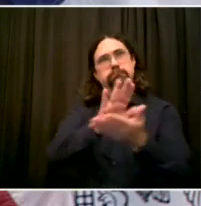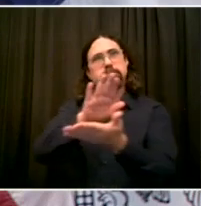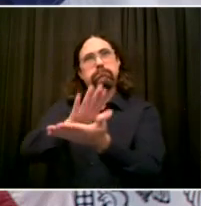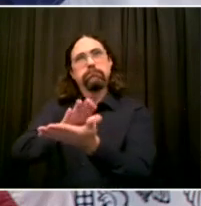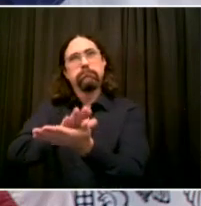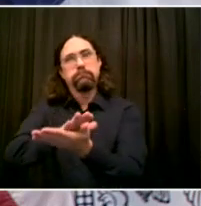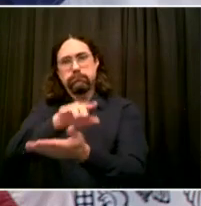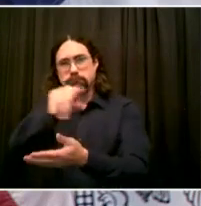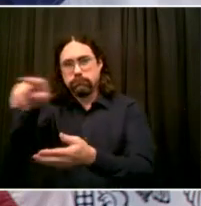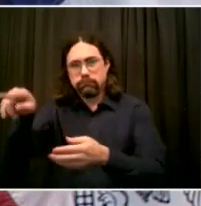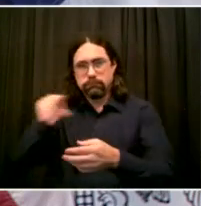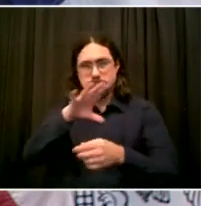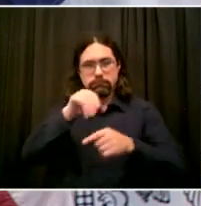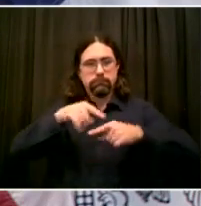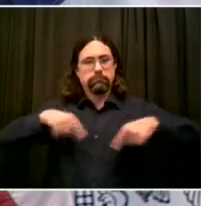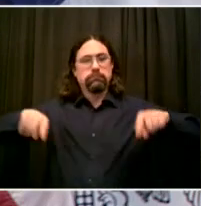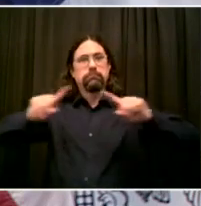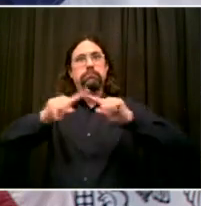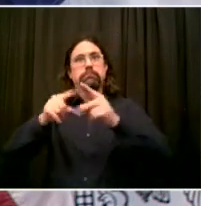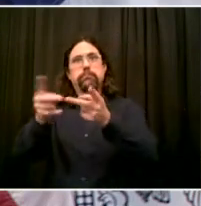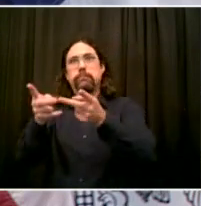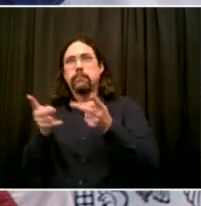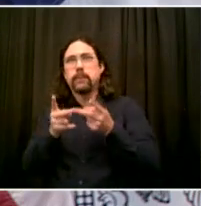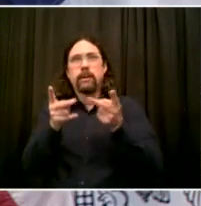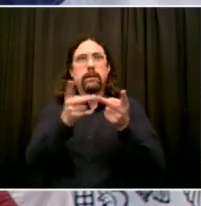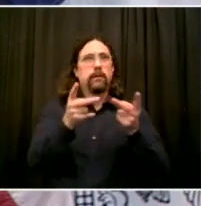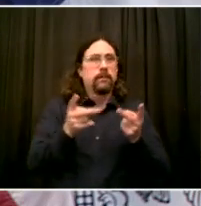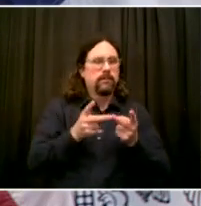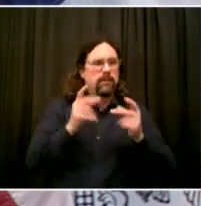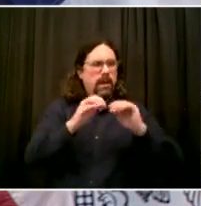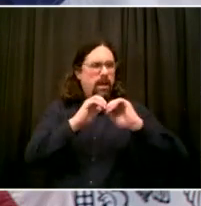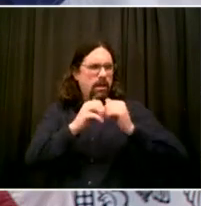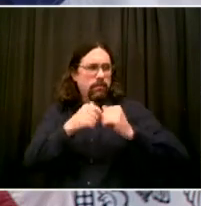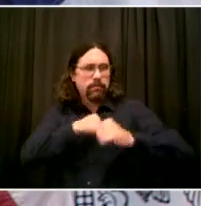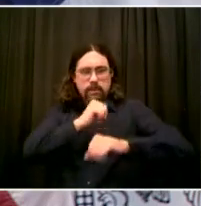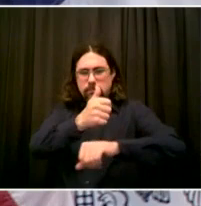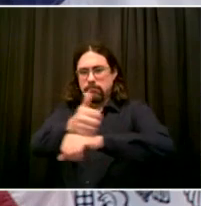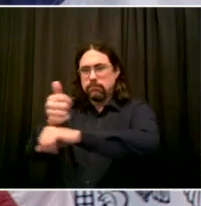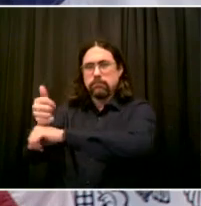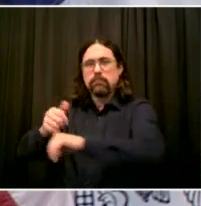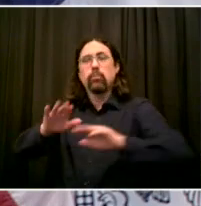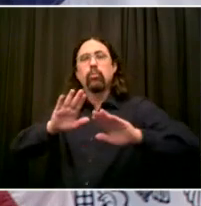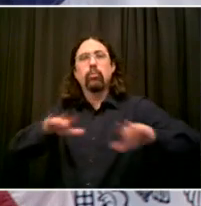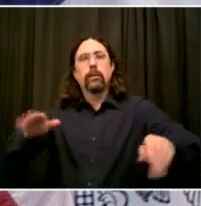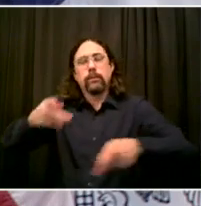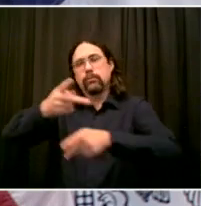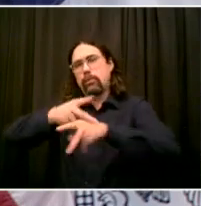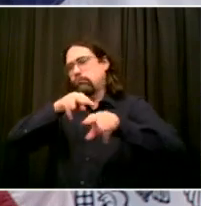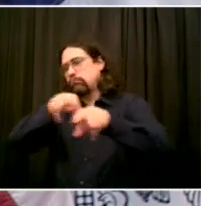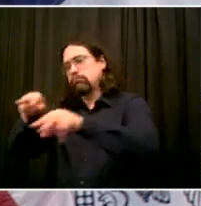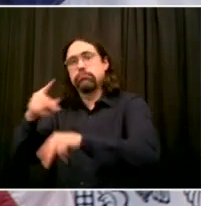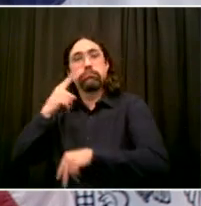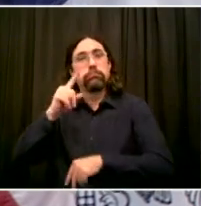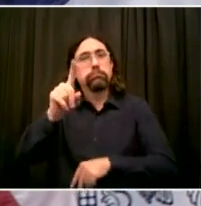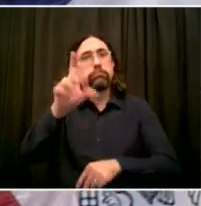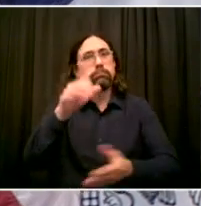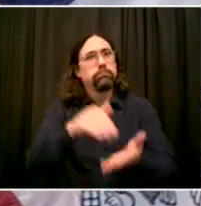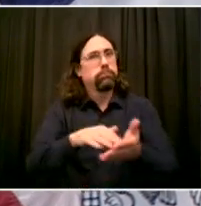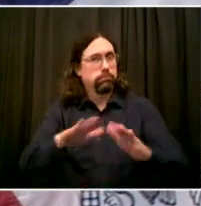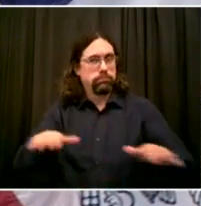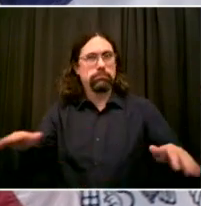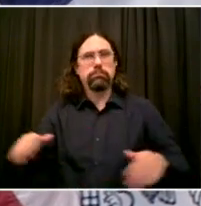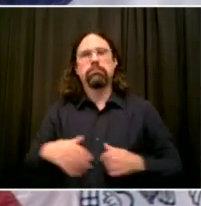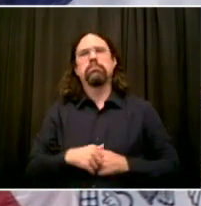school-age children, that is kindergarten through 8th grade. First, space is critical. We'll be exploring all viable space options